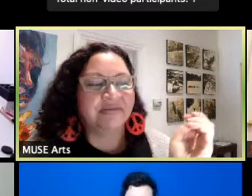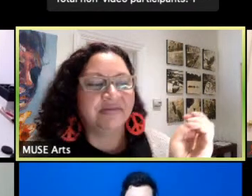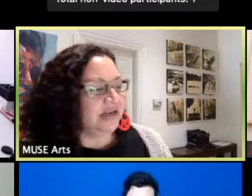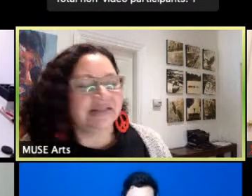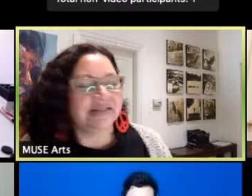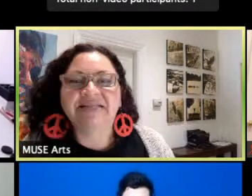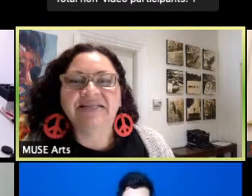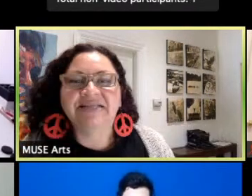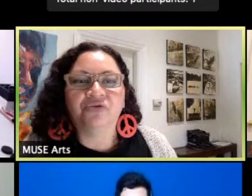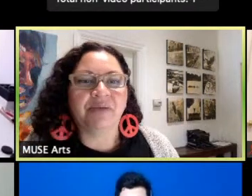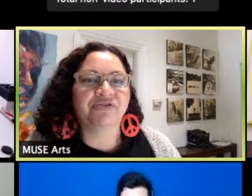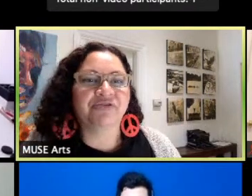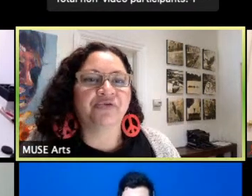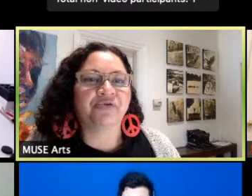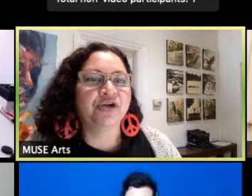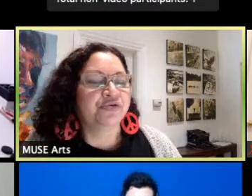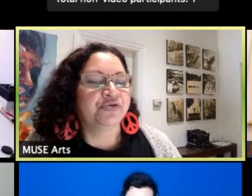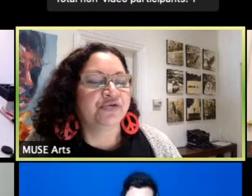very much